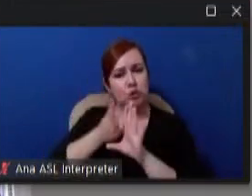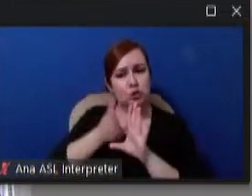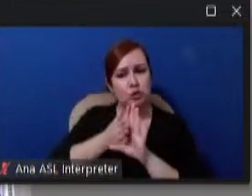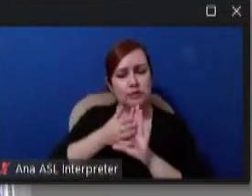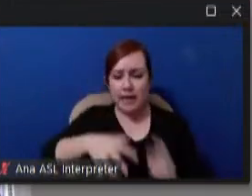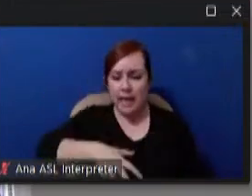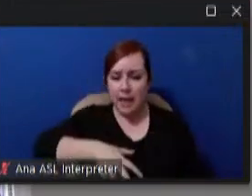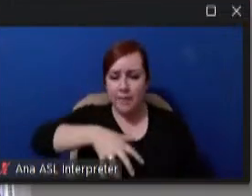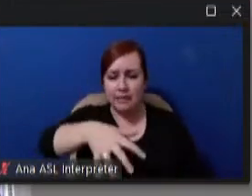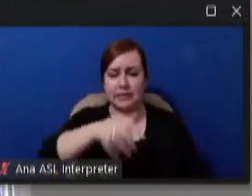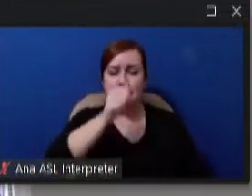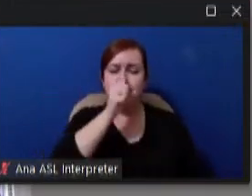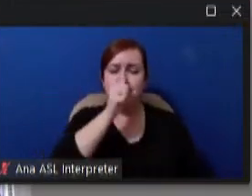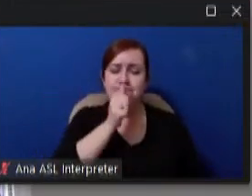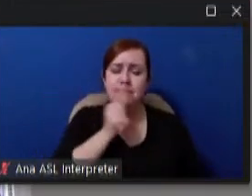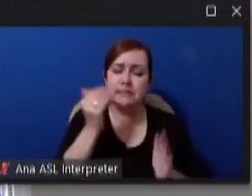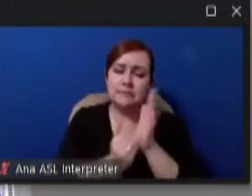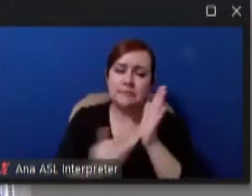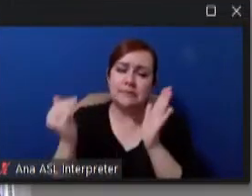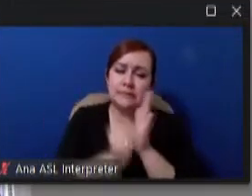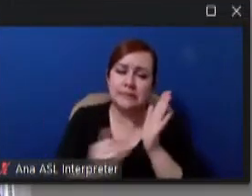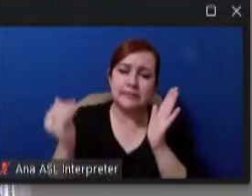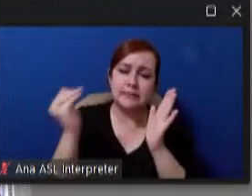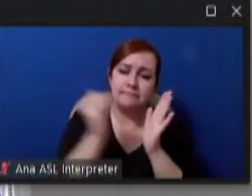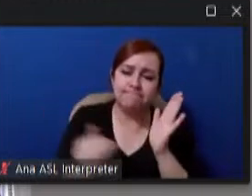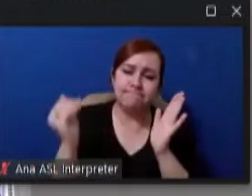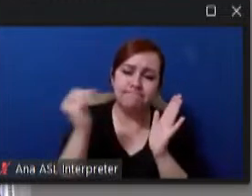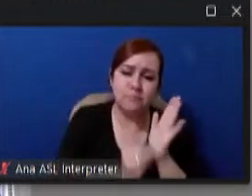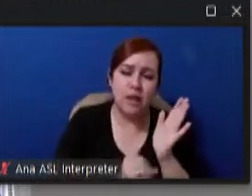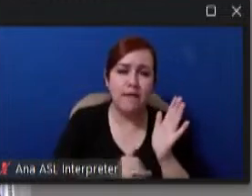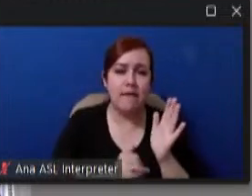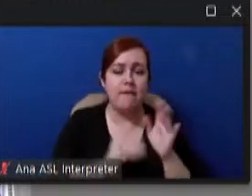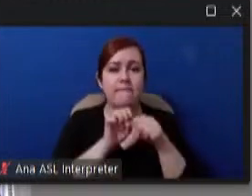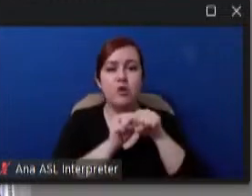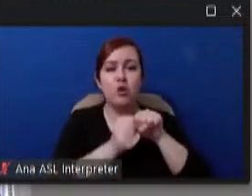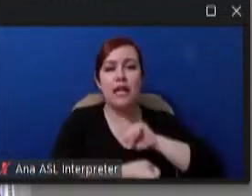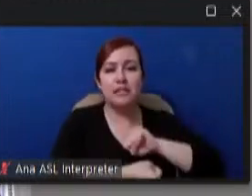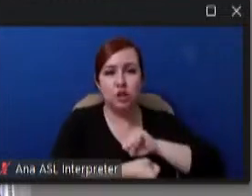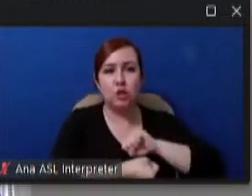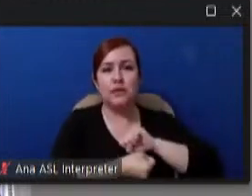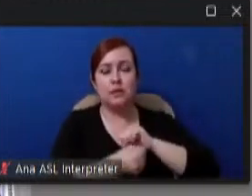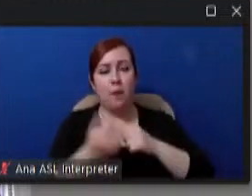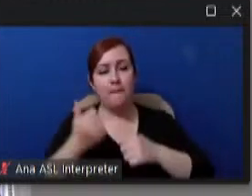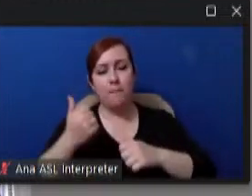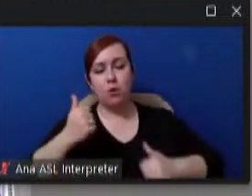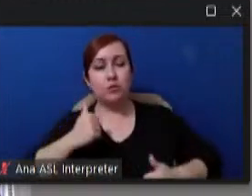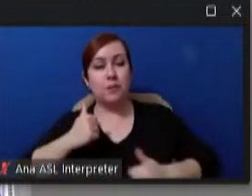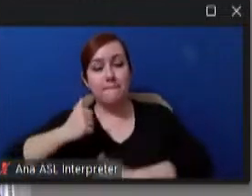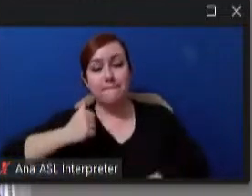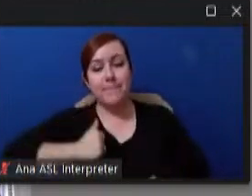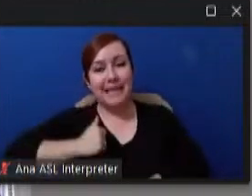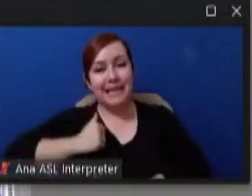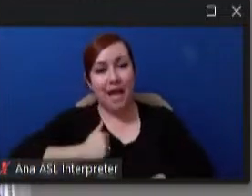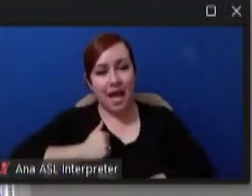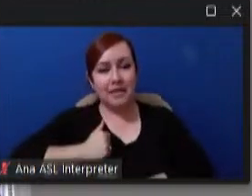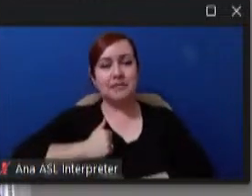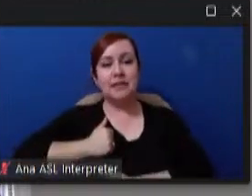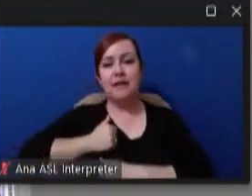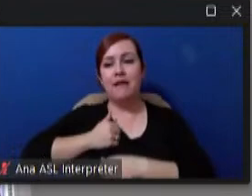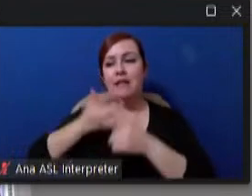woman with a disability, with some sort of mental health ability, who is pregnant in